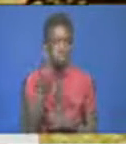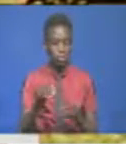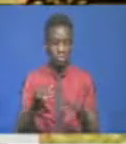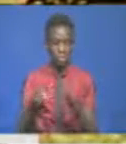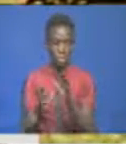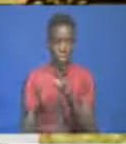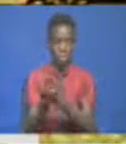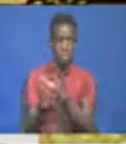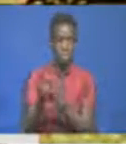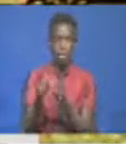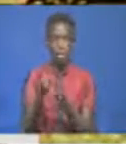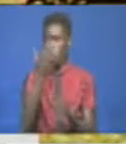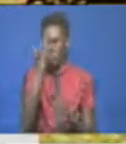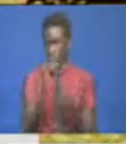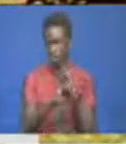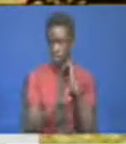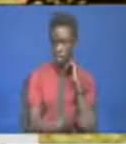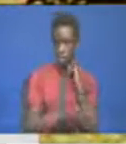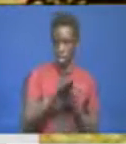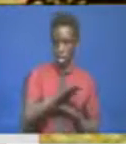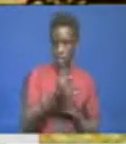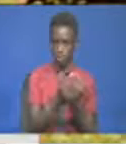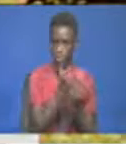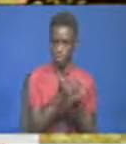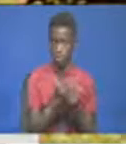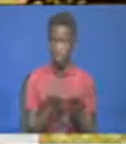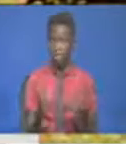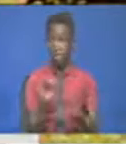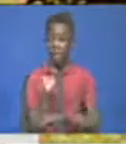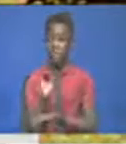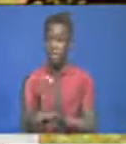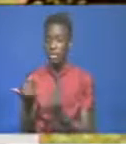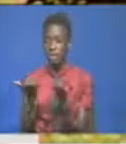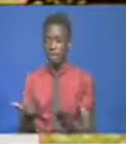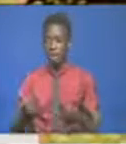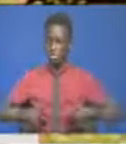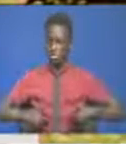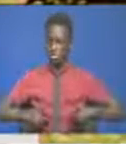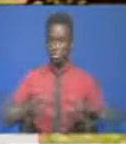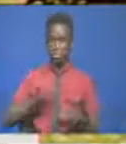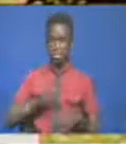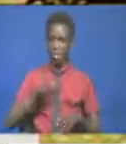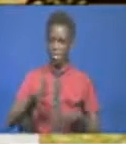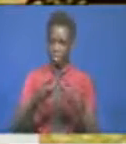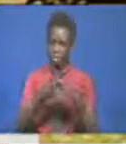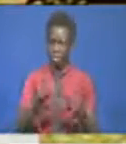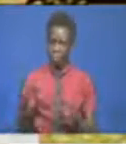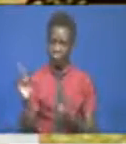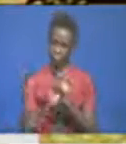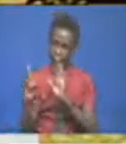mothers, I would advise them to either to start their clinics earlier enough so that they can be able to